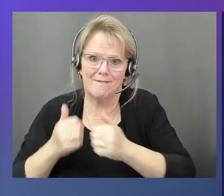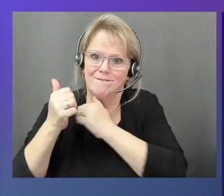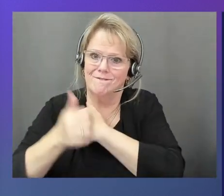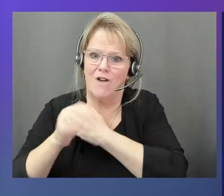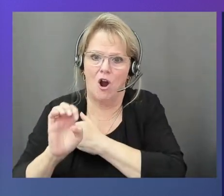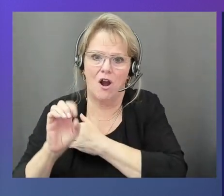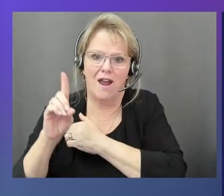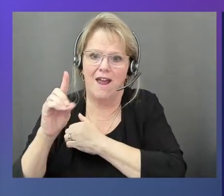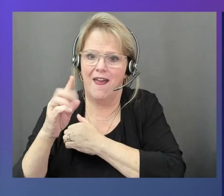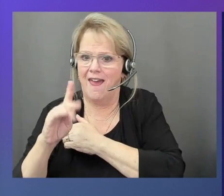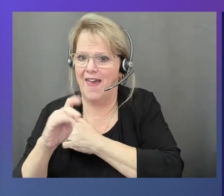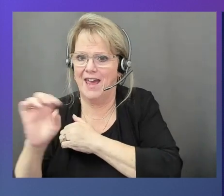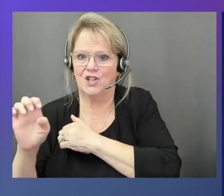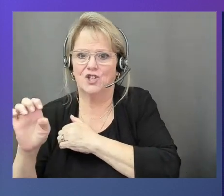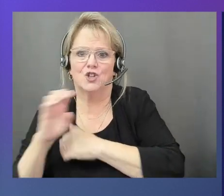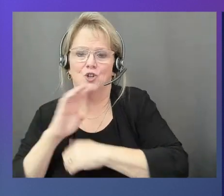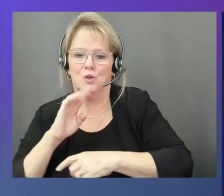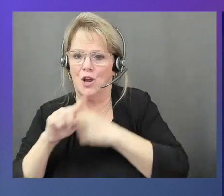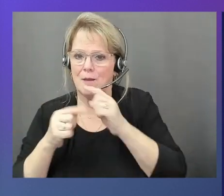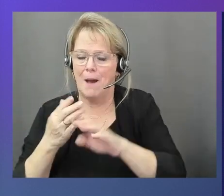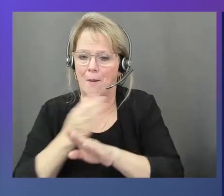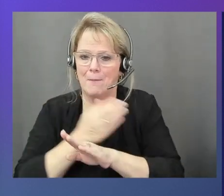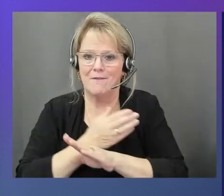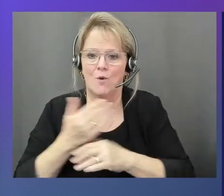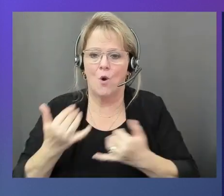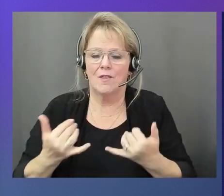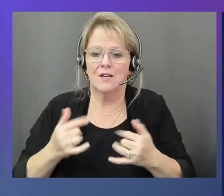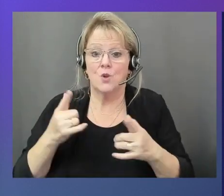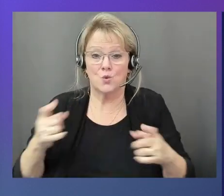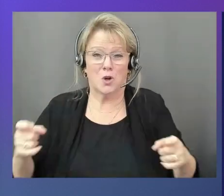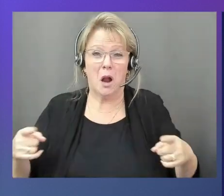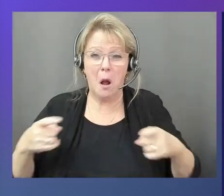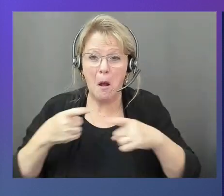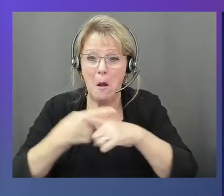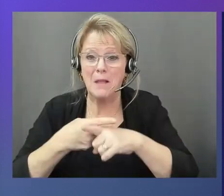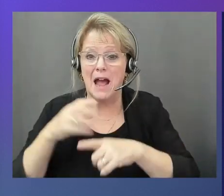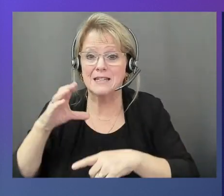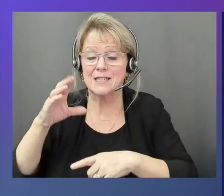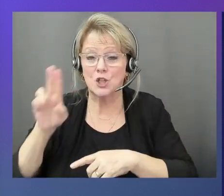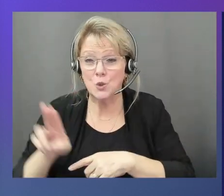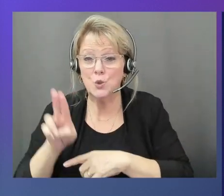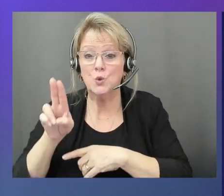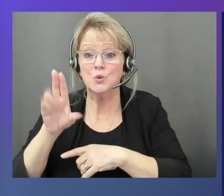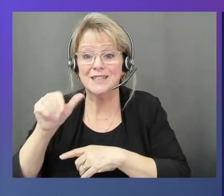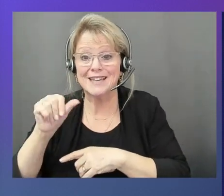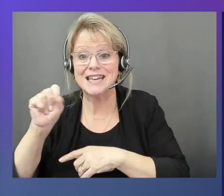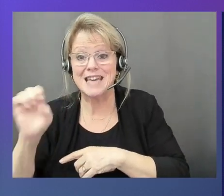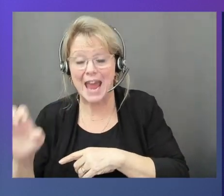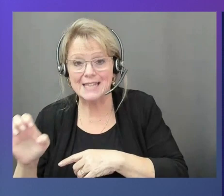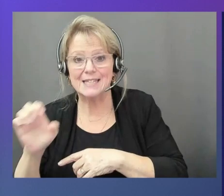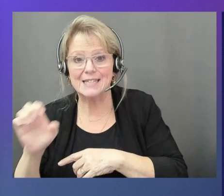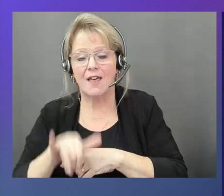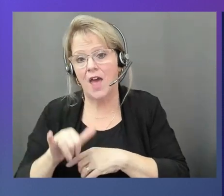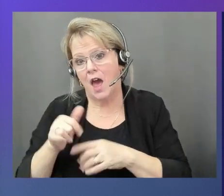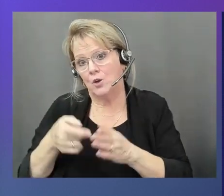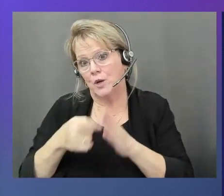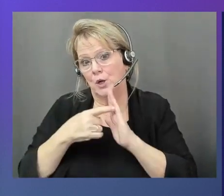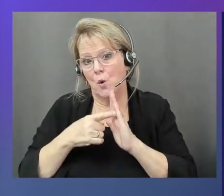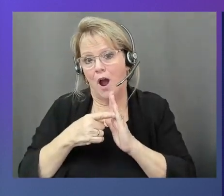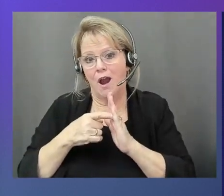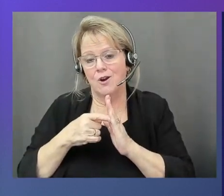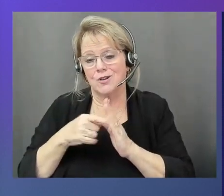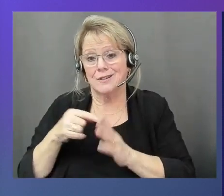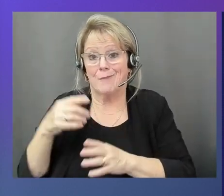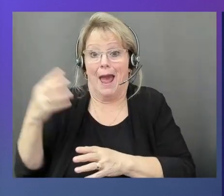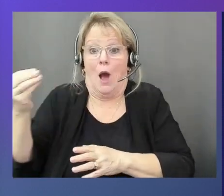this. And those are complex use cases that require some out-of-the-box thing, or some in-the-box thinking, as the case may